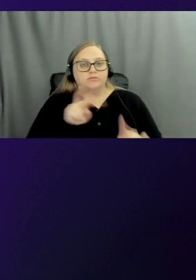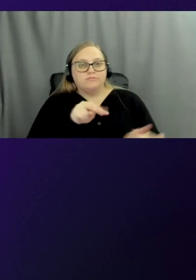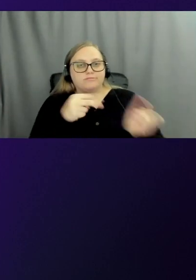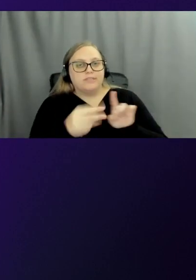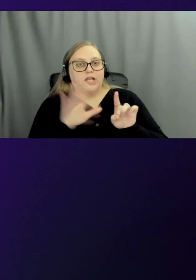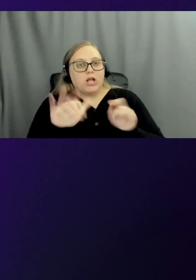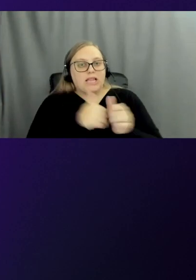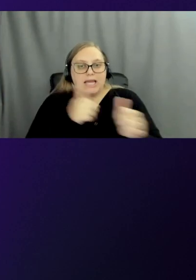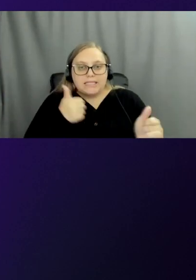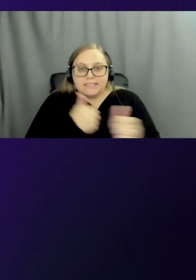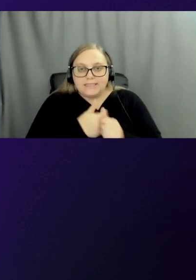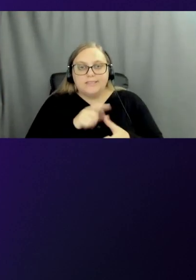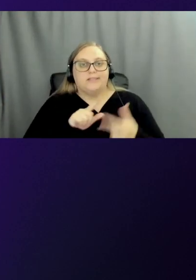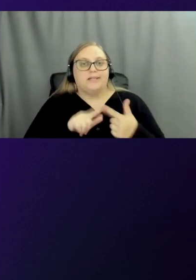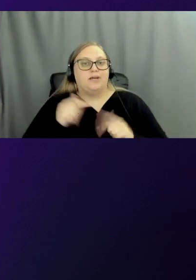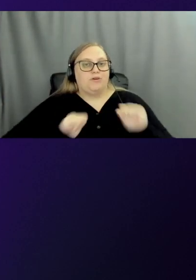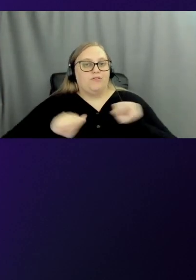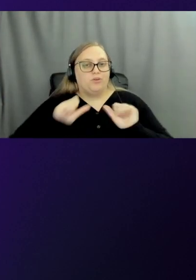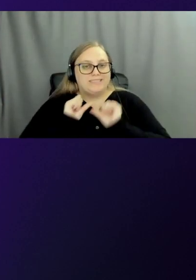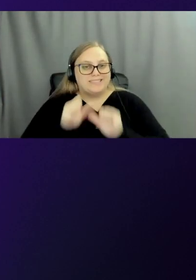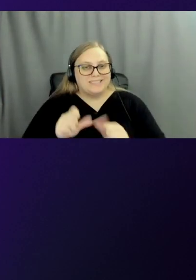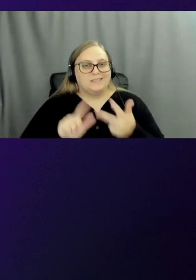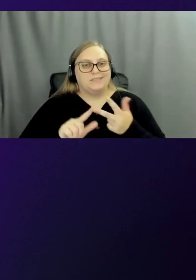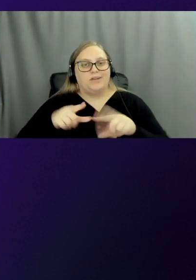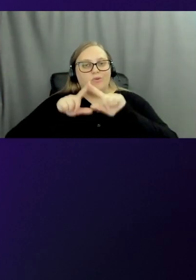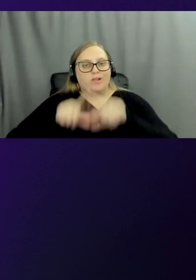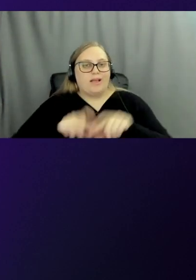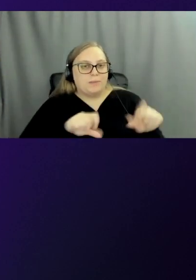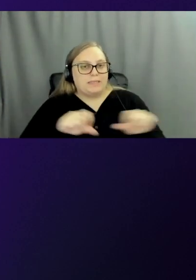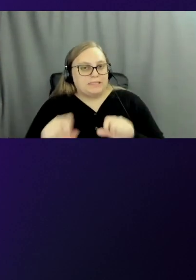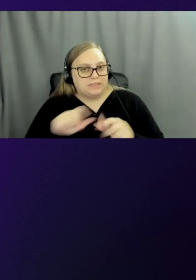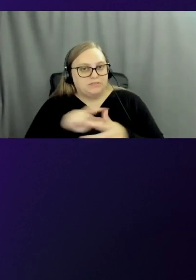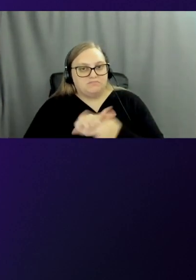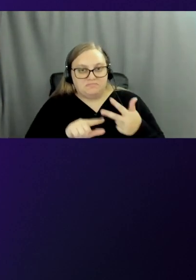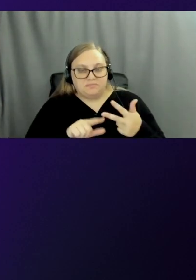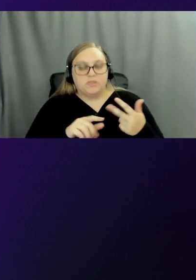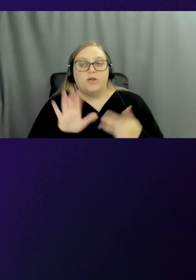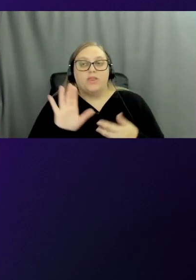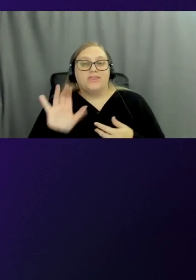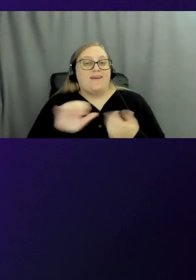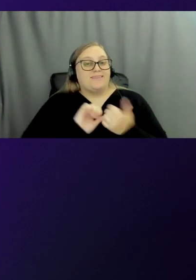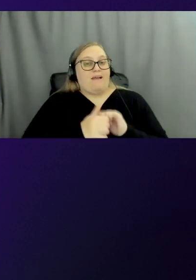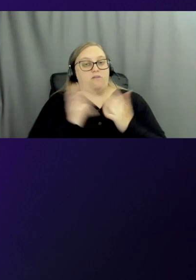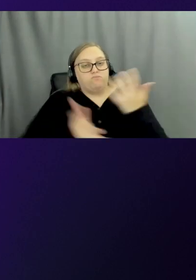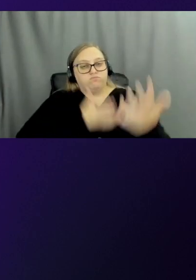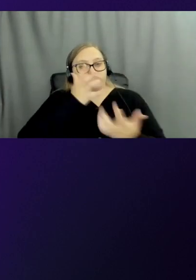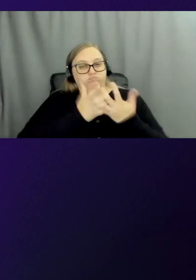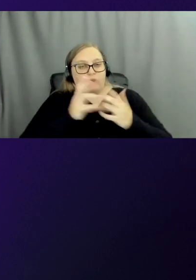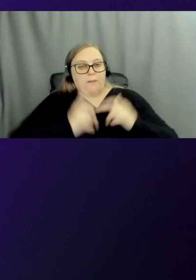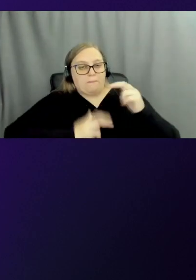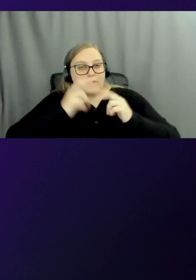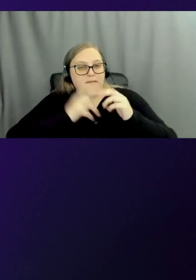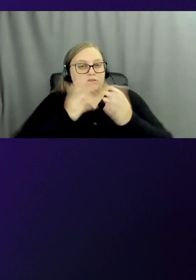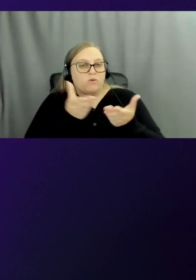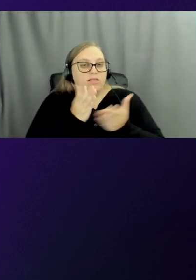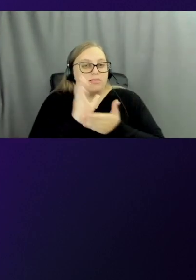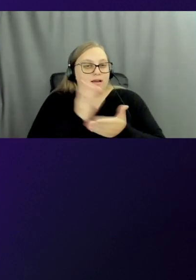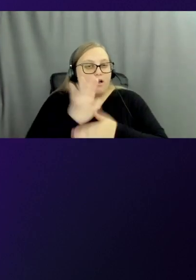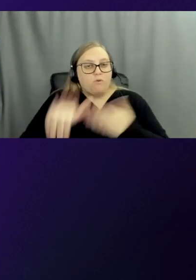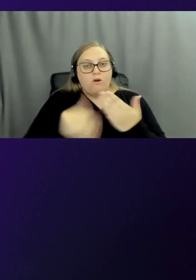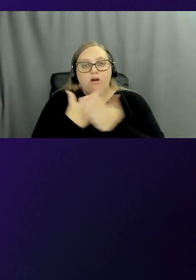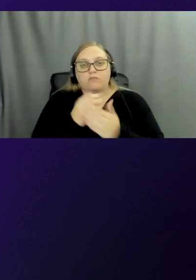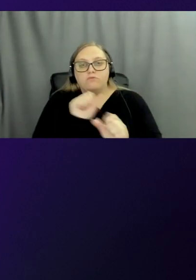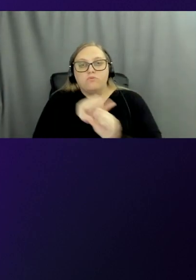the performance consistency, and reliability. And that's how they built to allow all these IO-intensive workloads to really perform